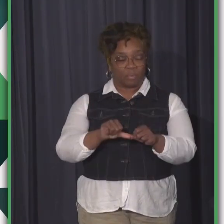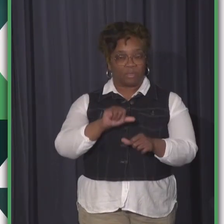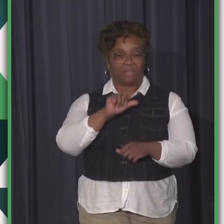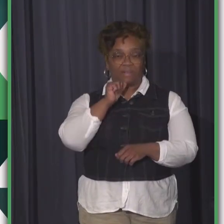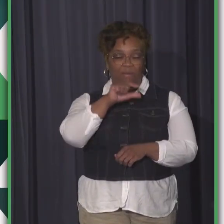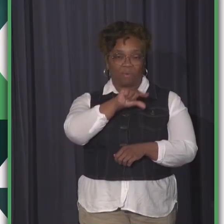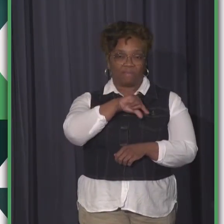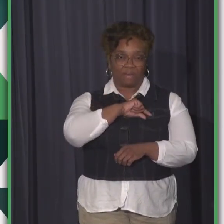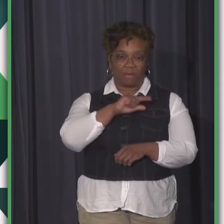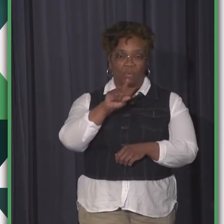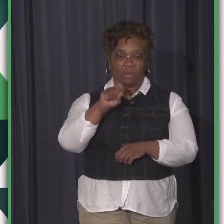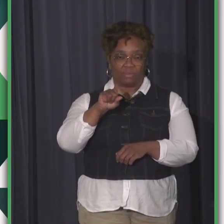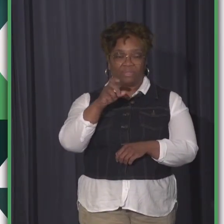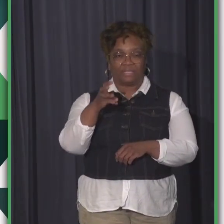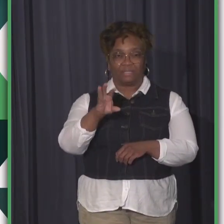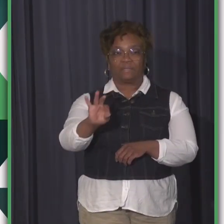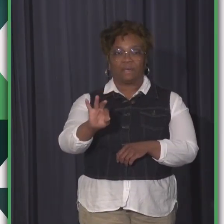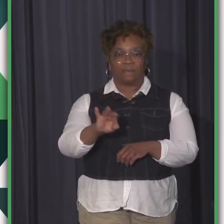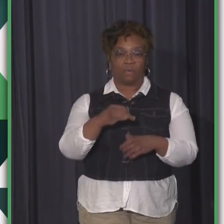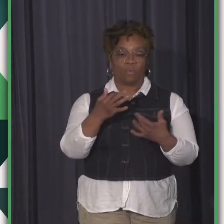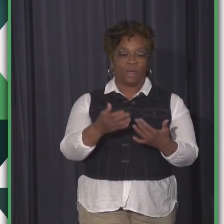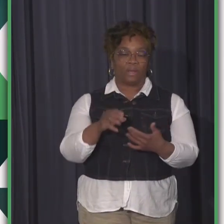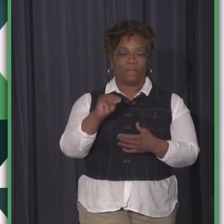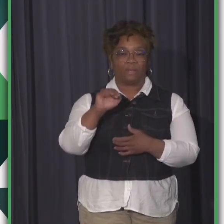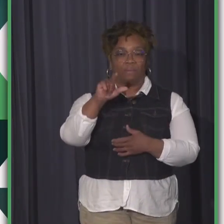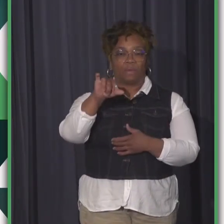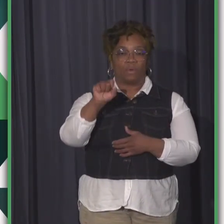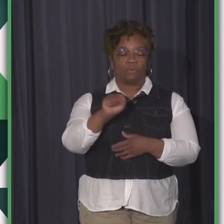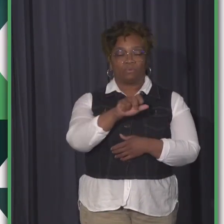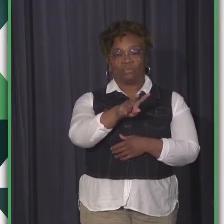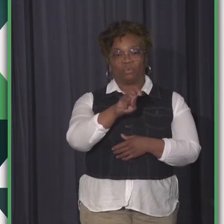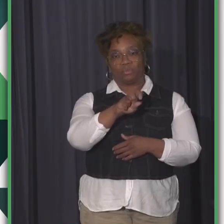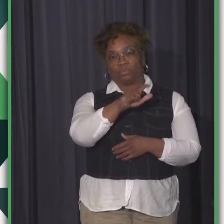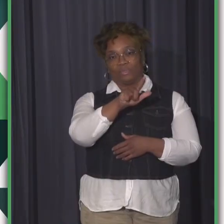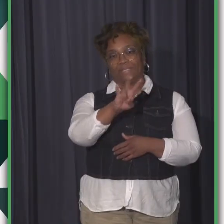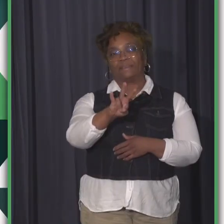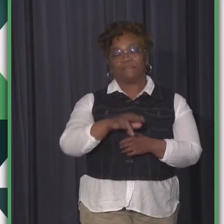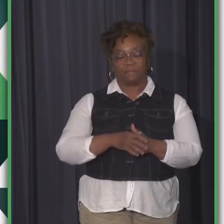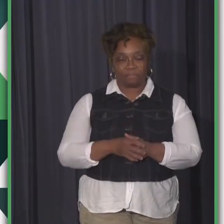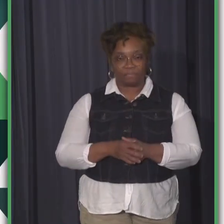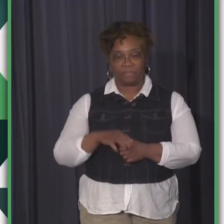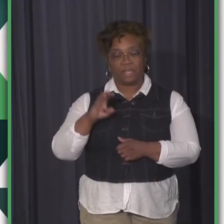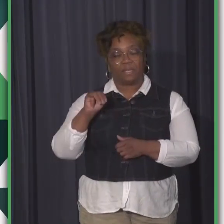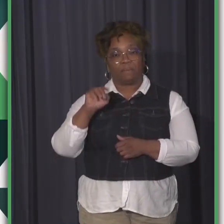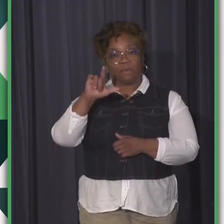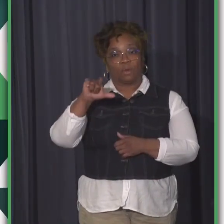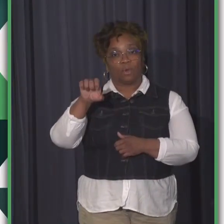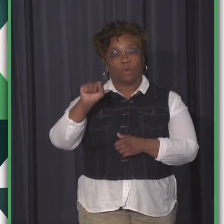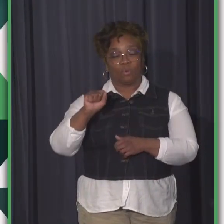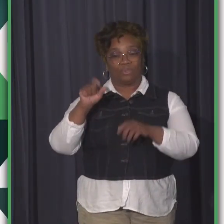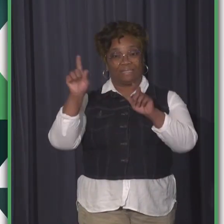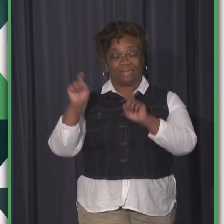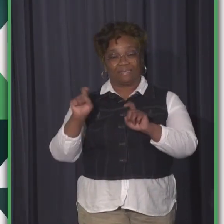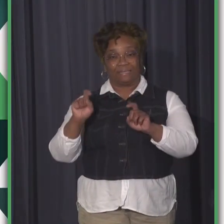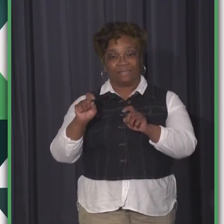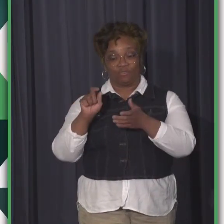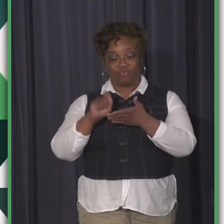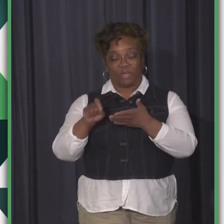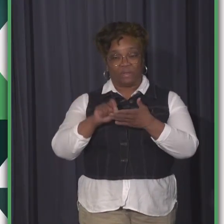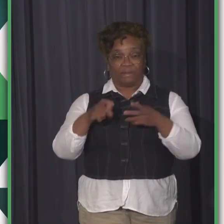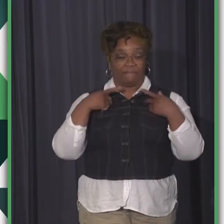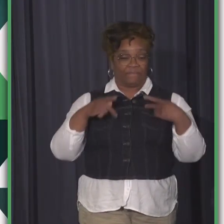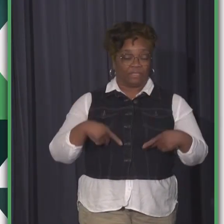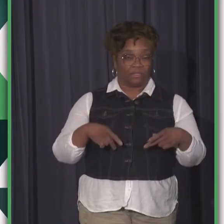was 169, and awaiting MCOs was 227. For MCOs testing for the written and the physical agility